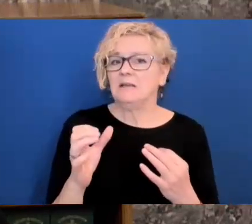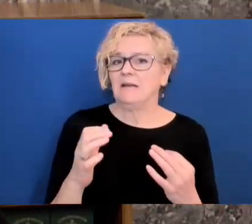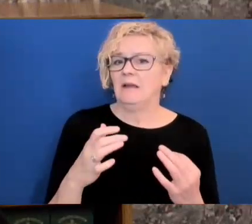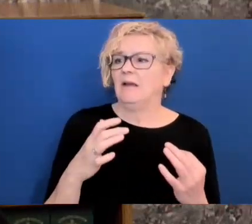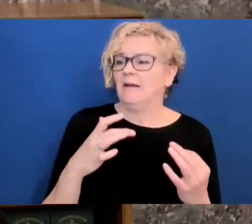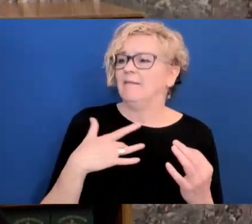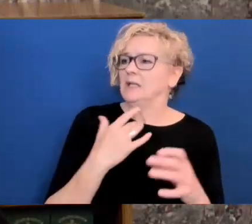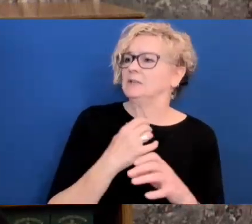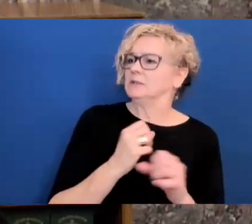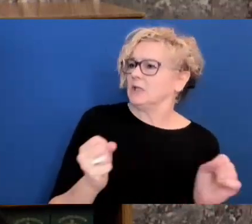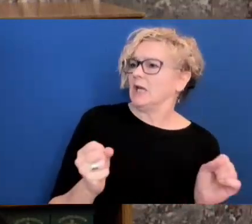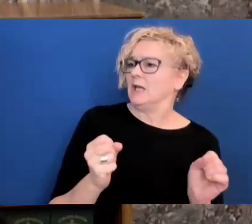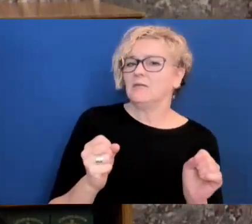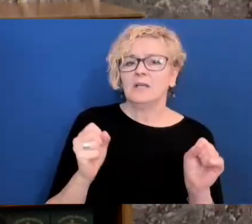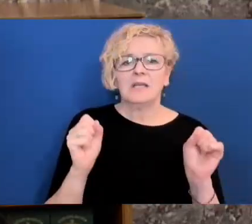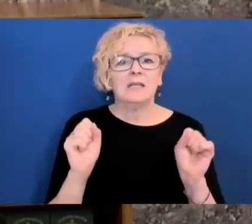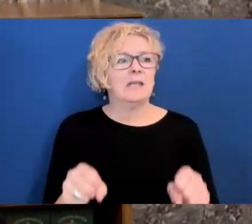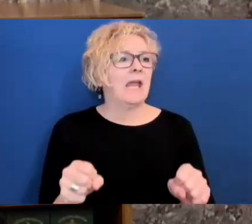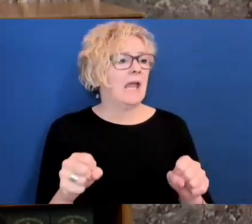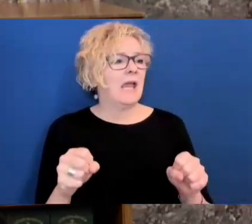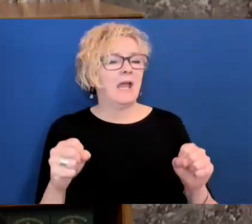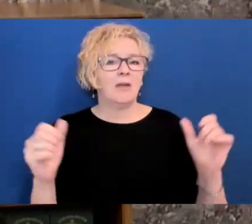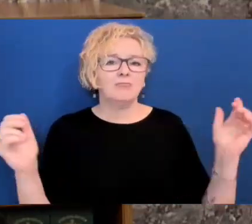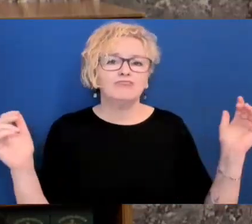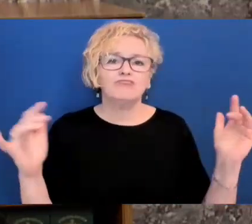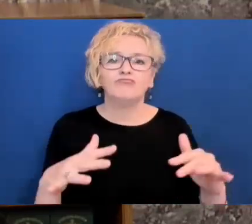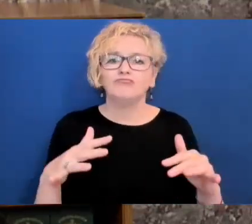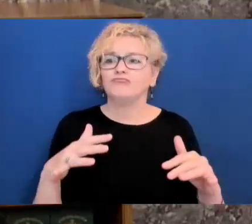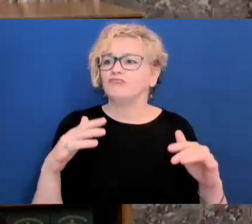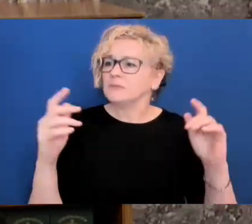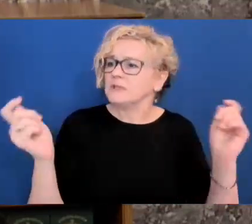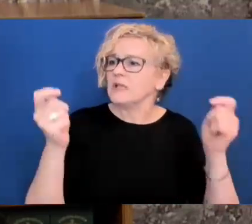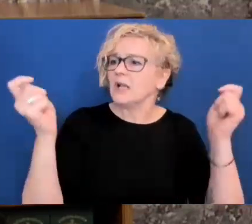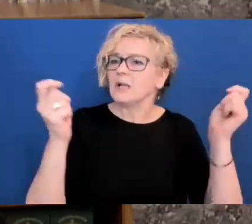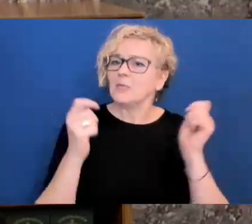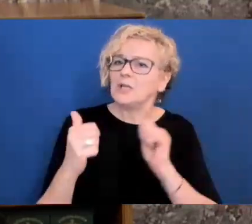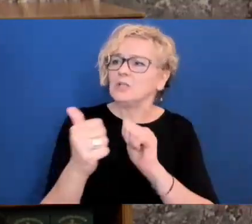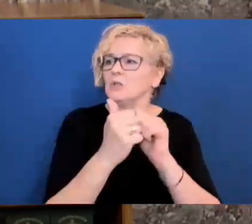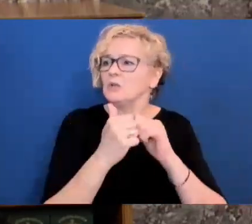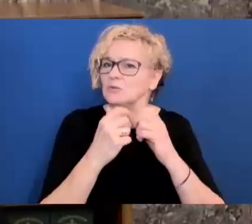celebrate without fear of these issues happening in the future.